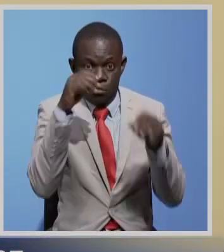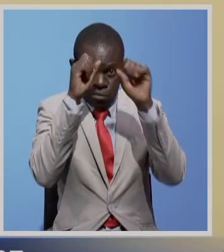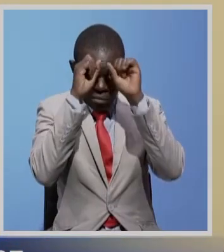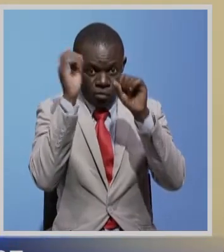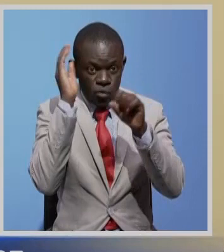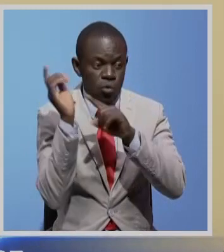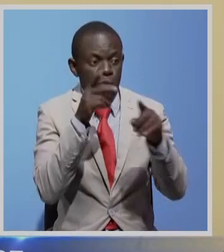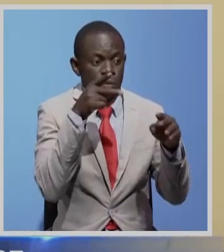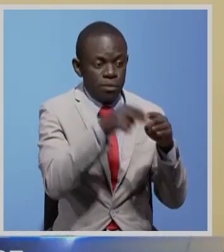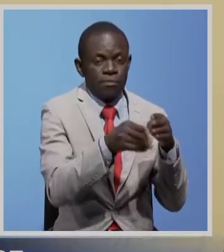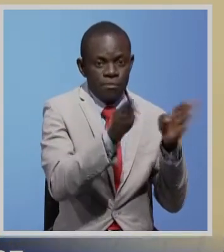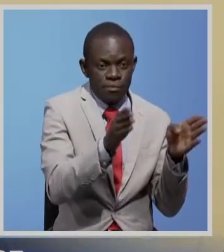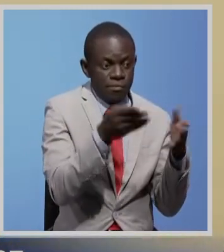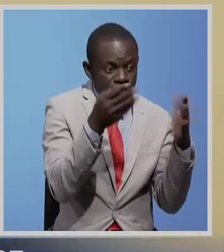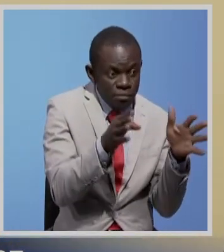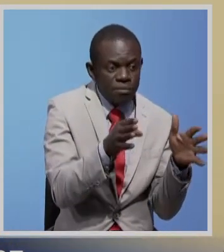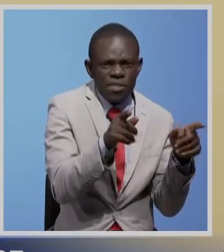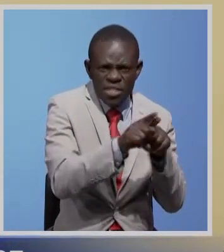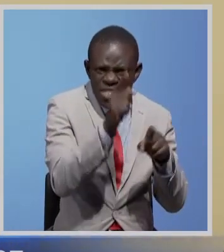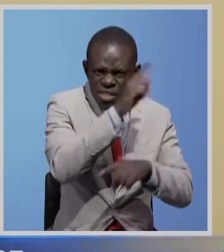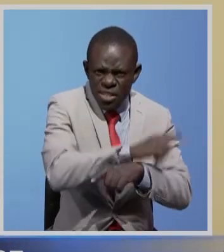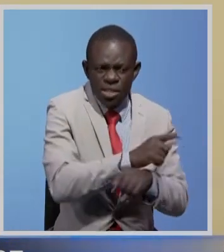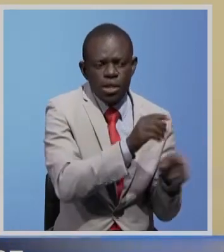Mazabuka, where he will hand over